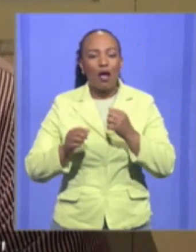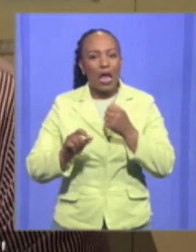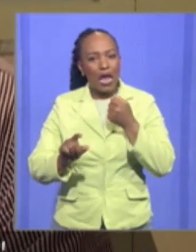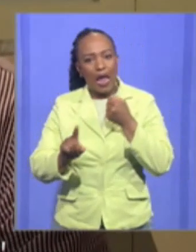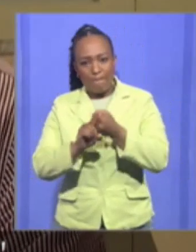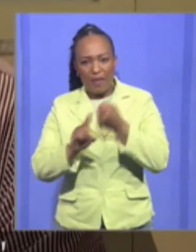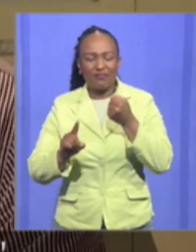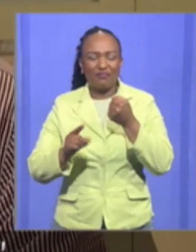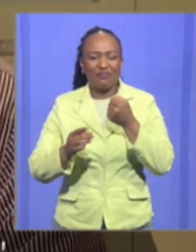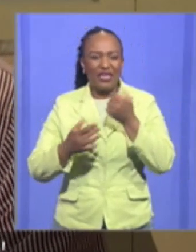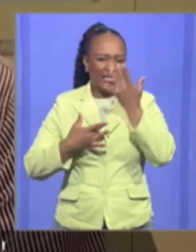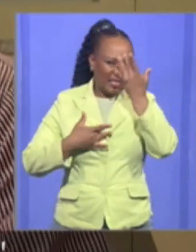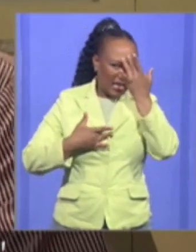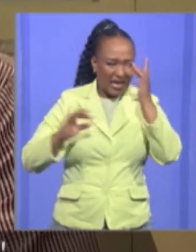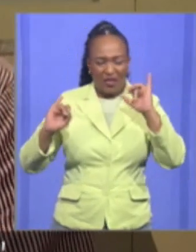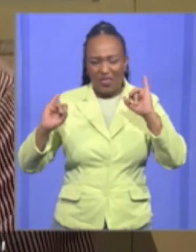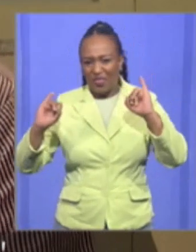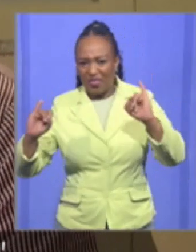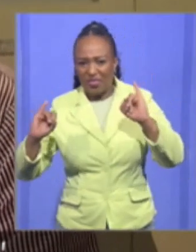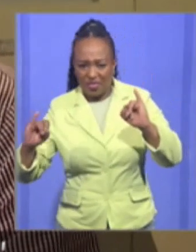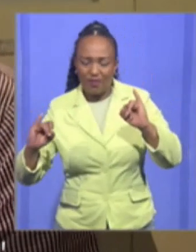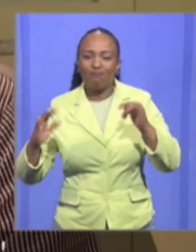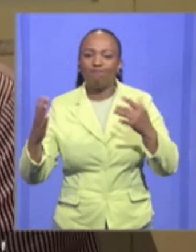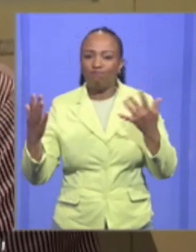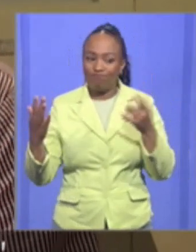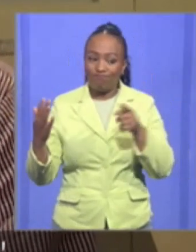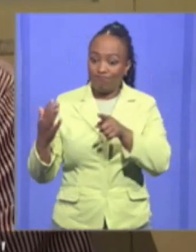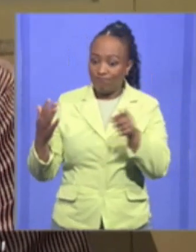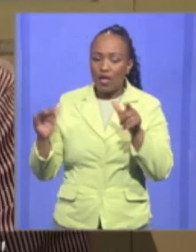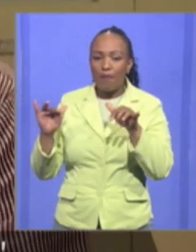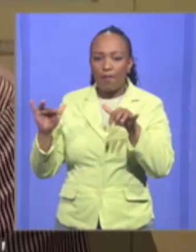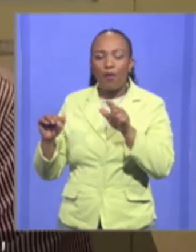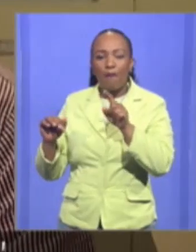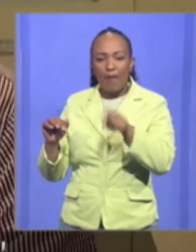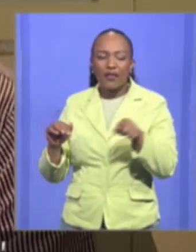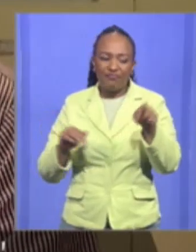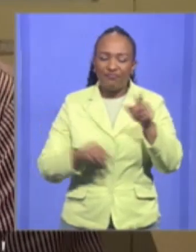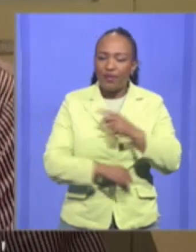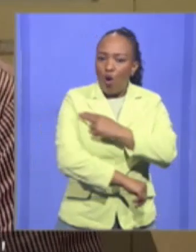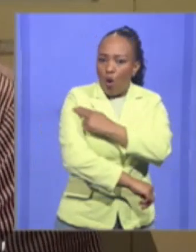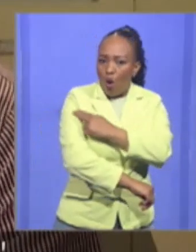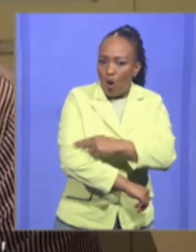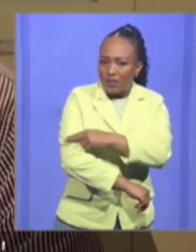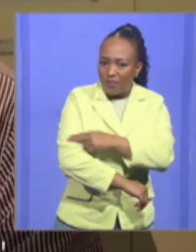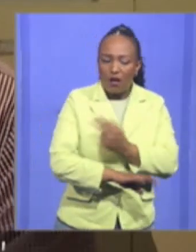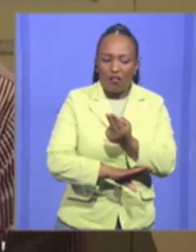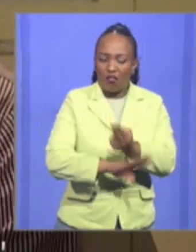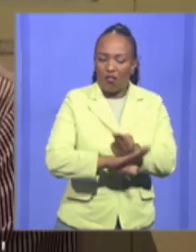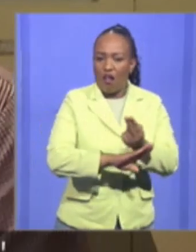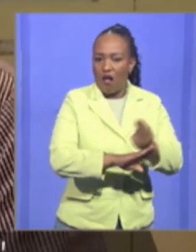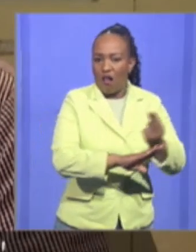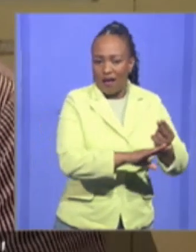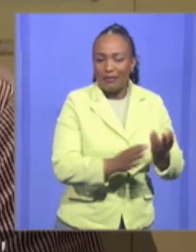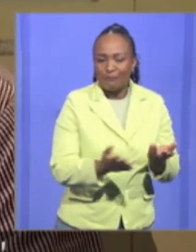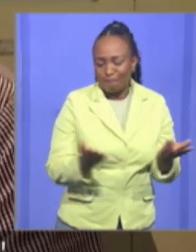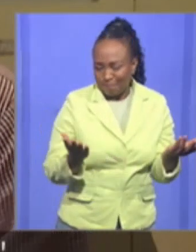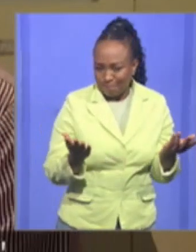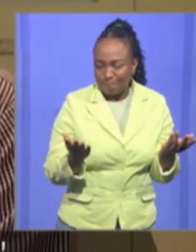of complications, and that's when people then need to be hospitalized, and unfortunately